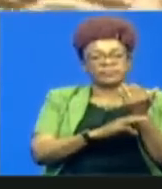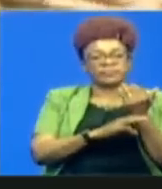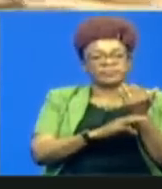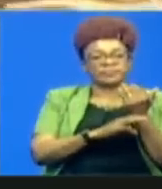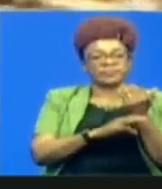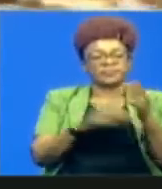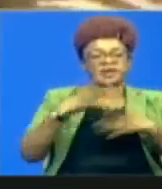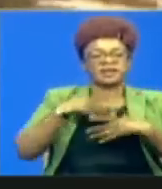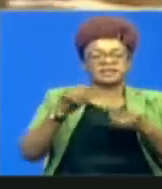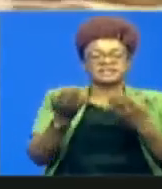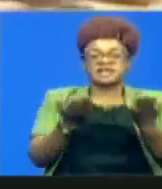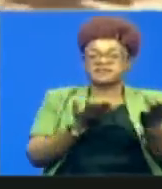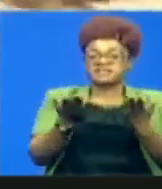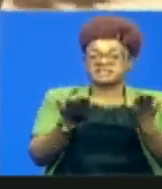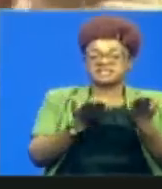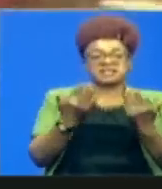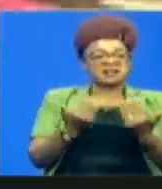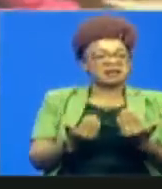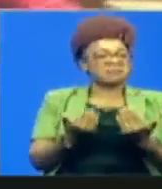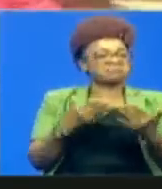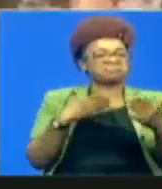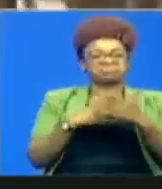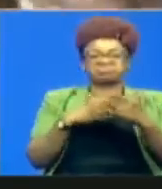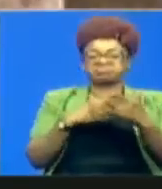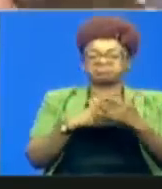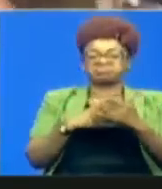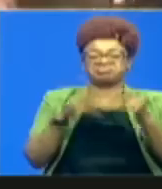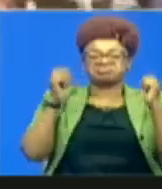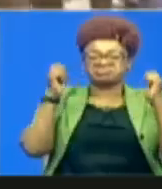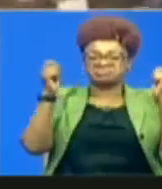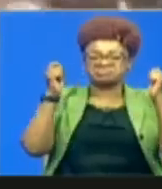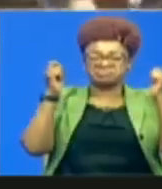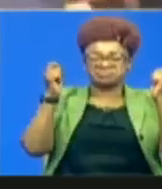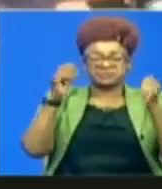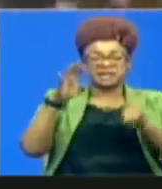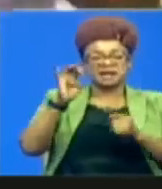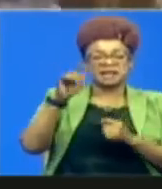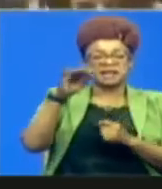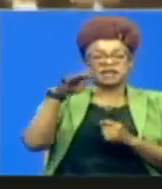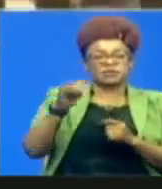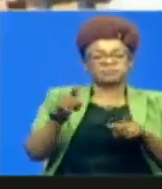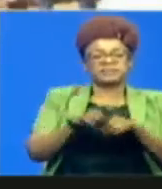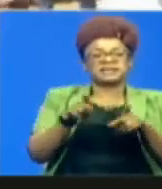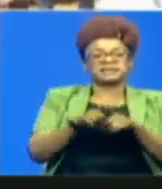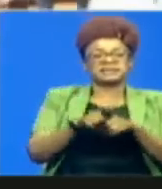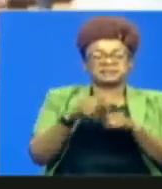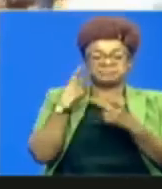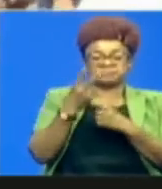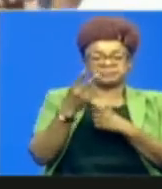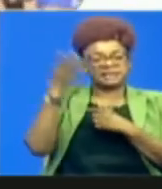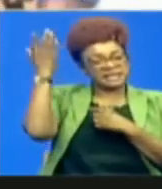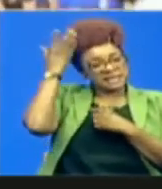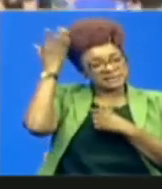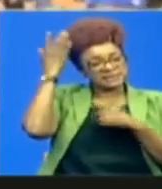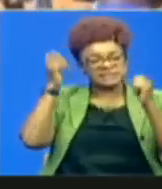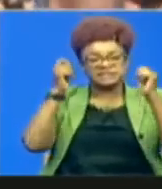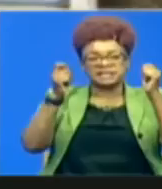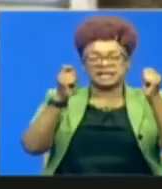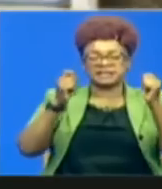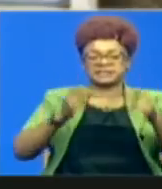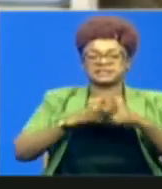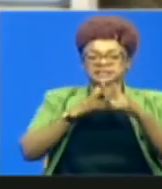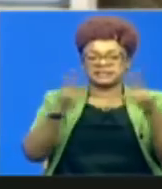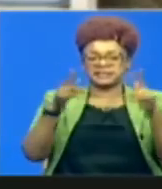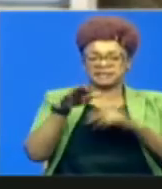Health services were paralyzed in all health centers in Elgeyo Marakwet as the anticipated nurses' strike kicked off this